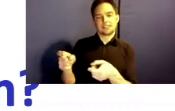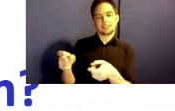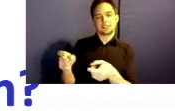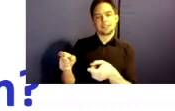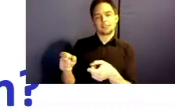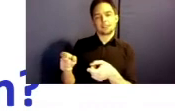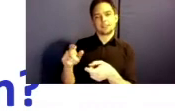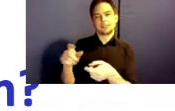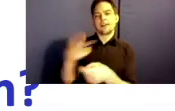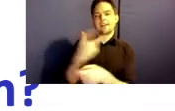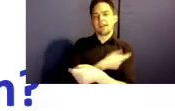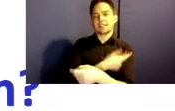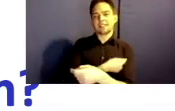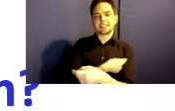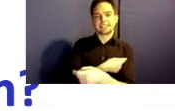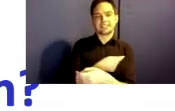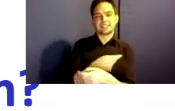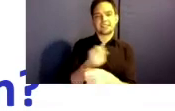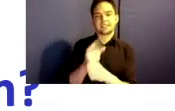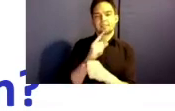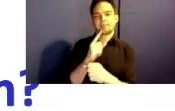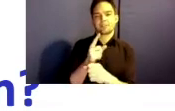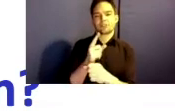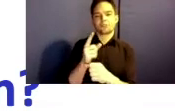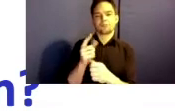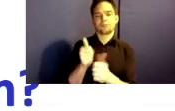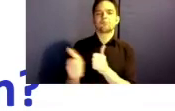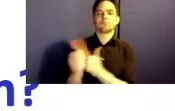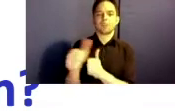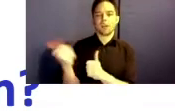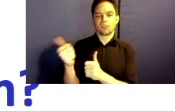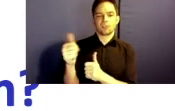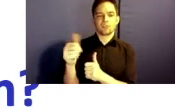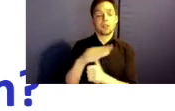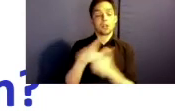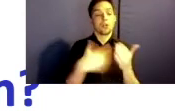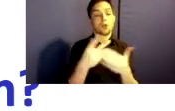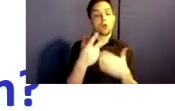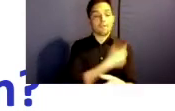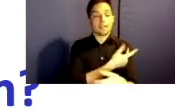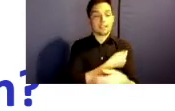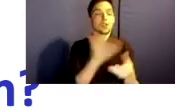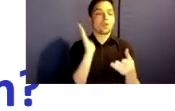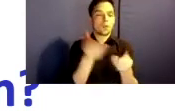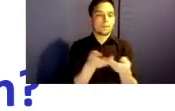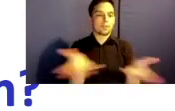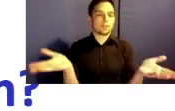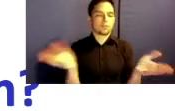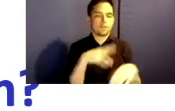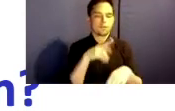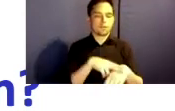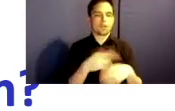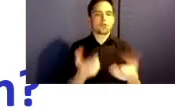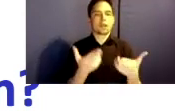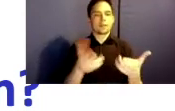the vaccines, the doses faster than others, and all vaccines that will be distributed will be, of course, recommended